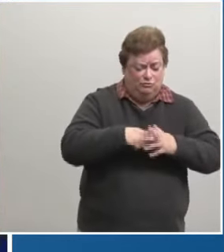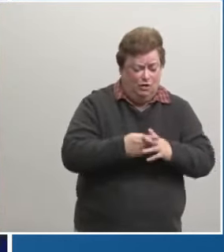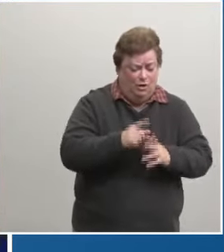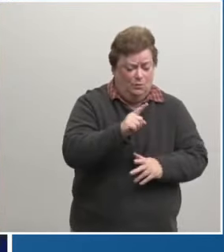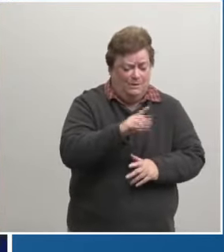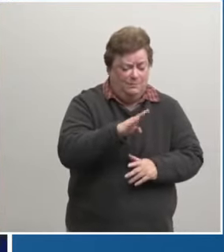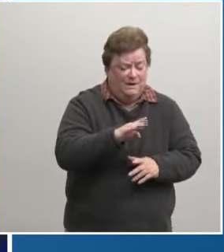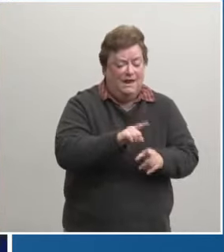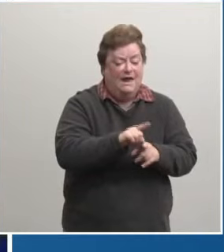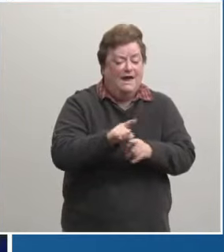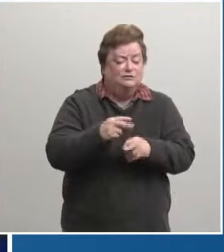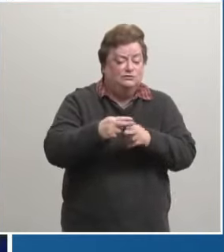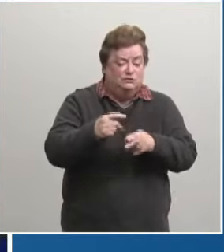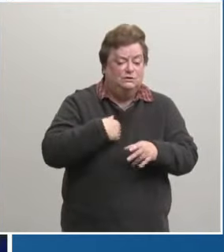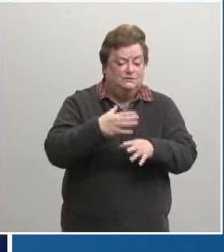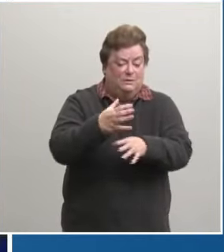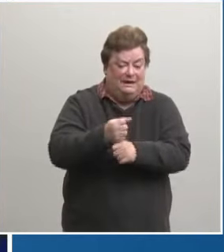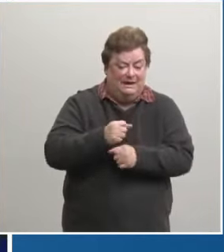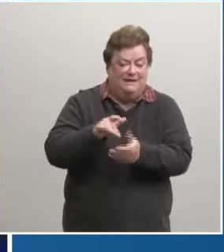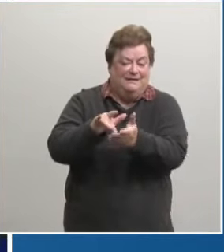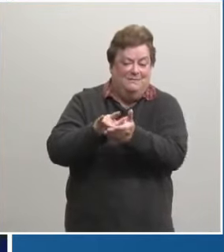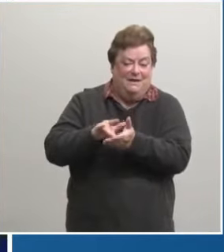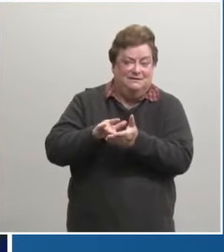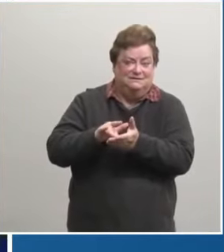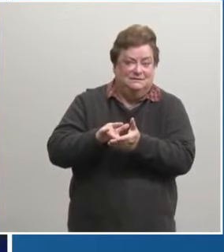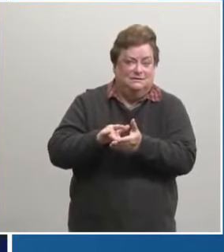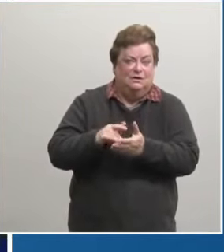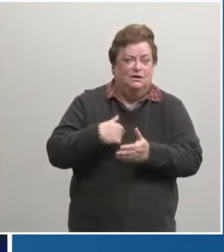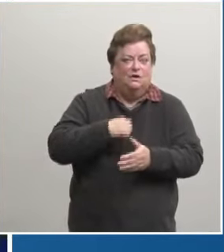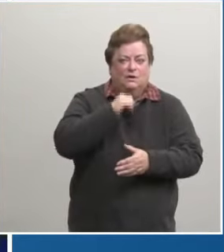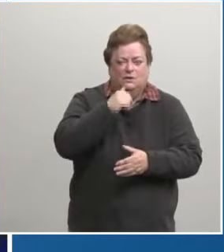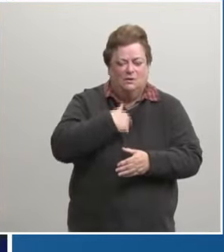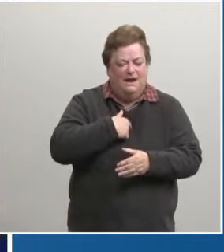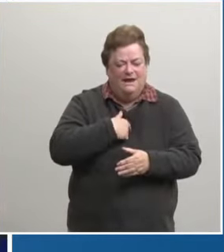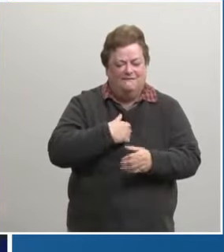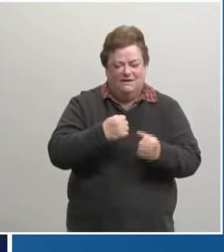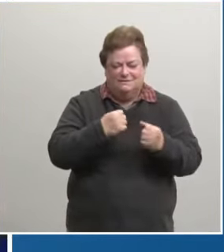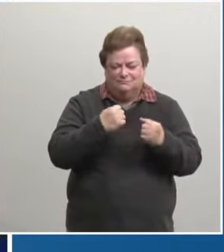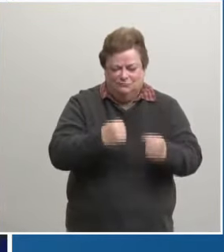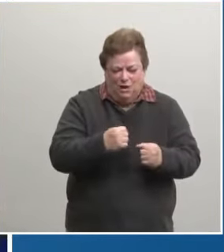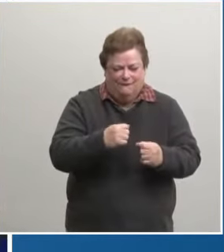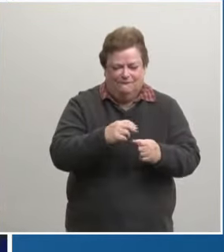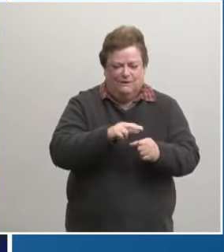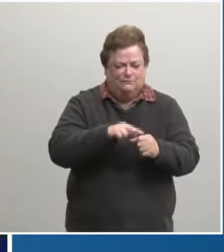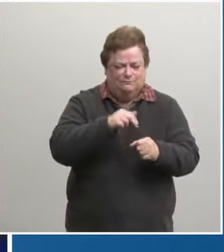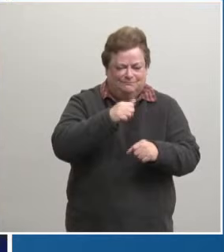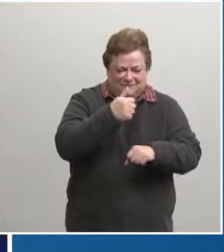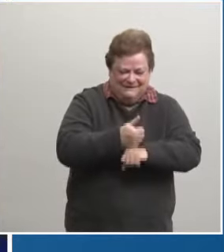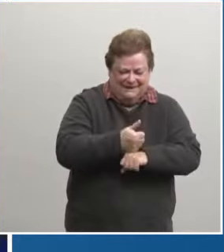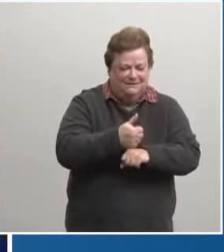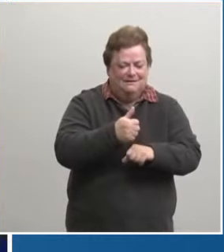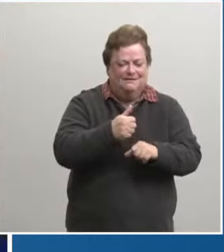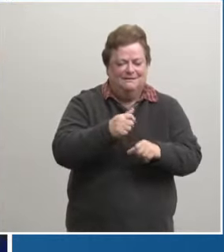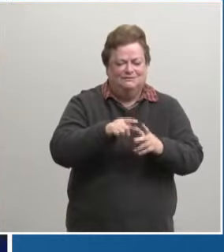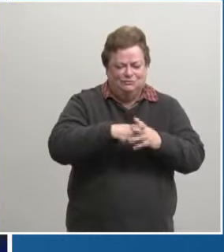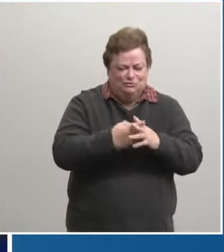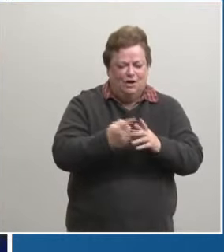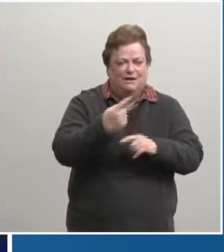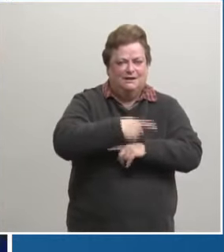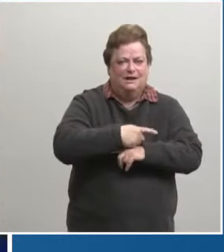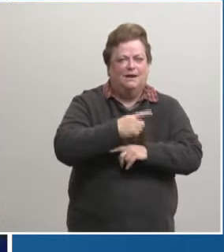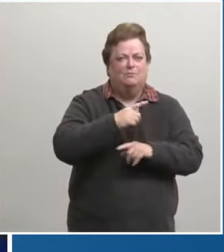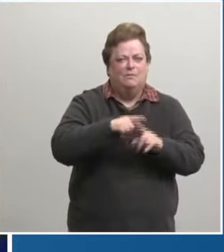vaccine supply is available. We do not have a firm starting date at this time, but we will be providing